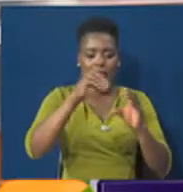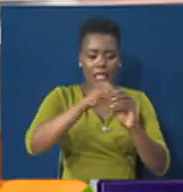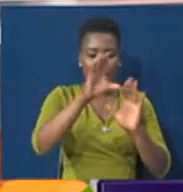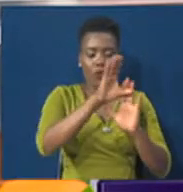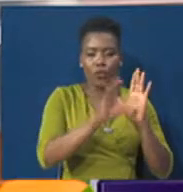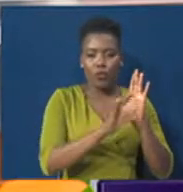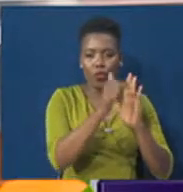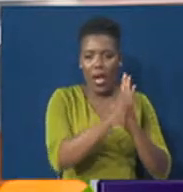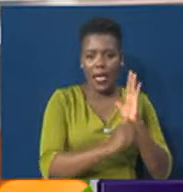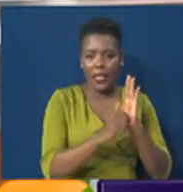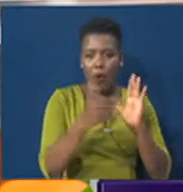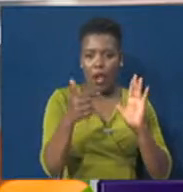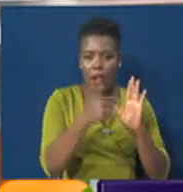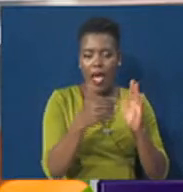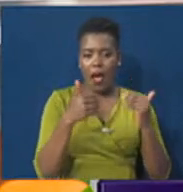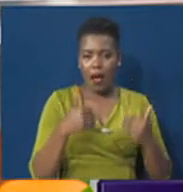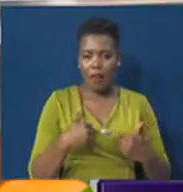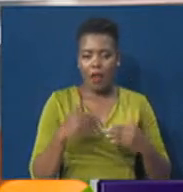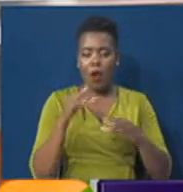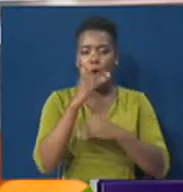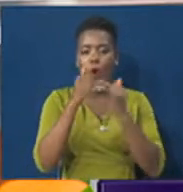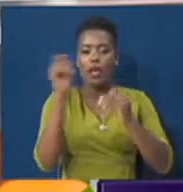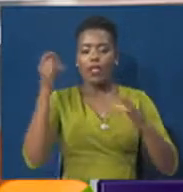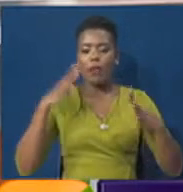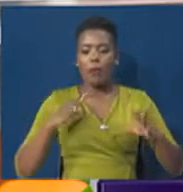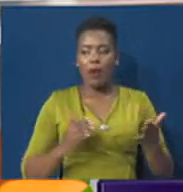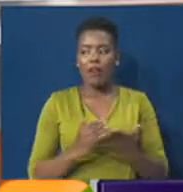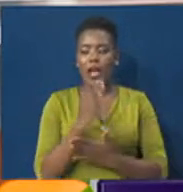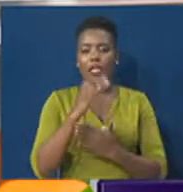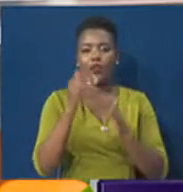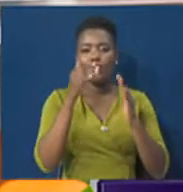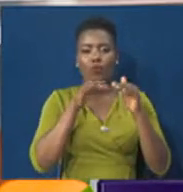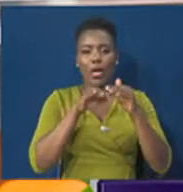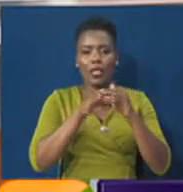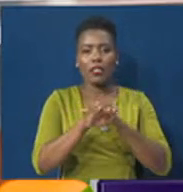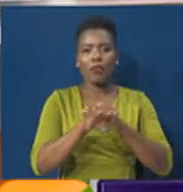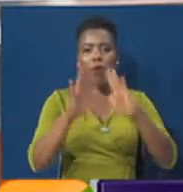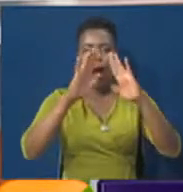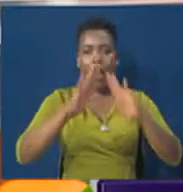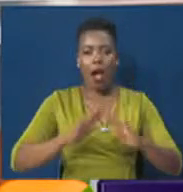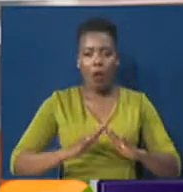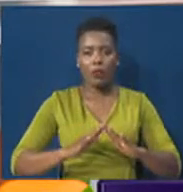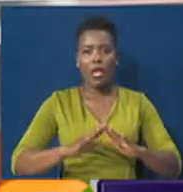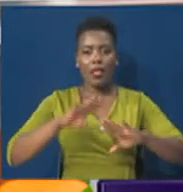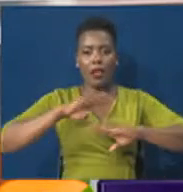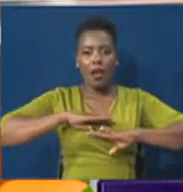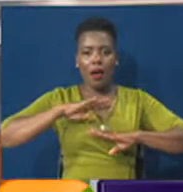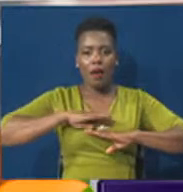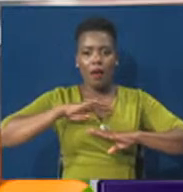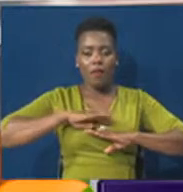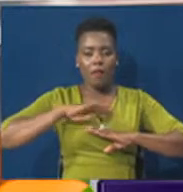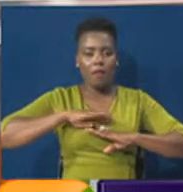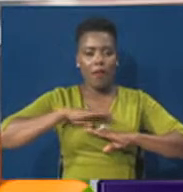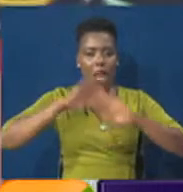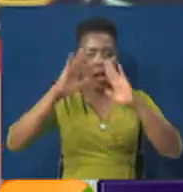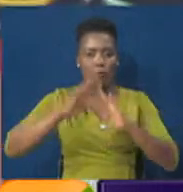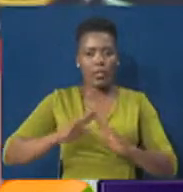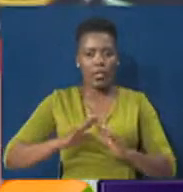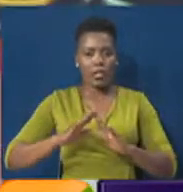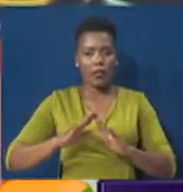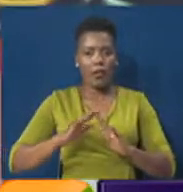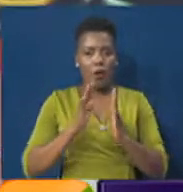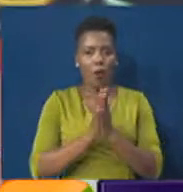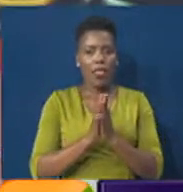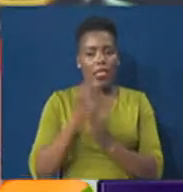constitution, where every Kenyan has the right to accessible and adequate housing and